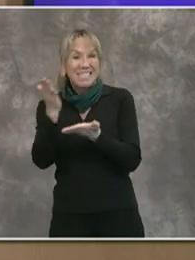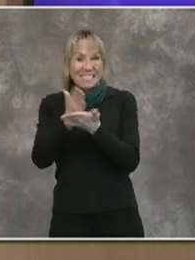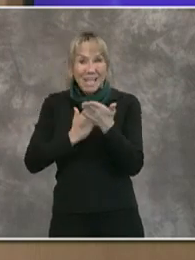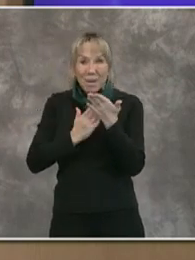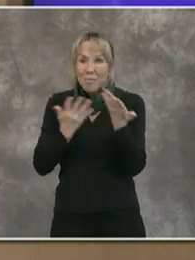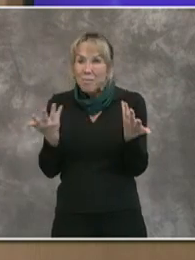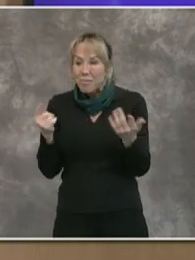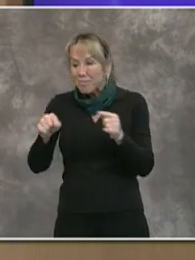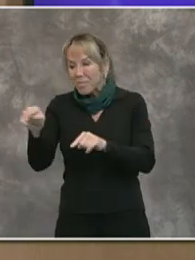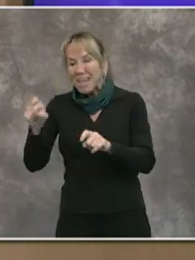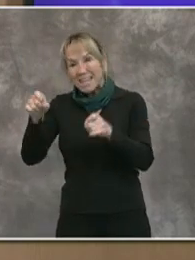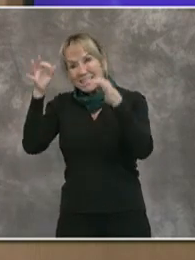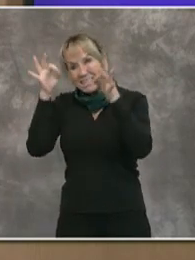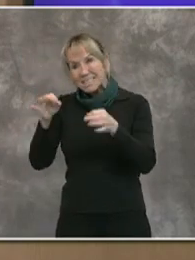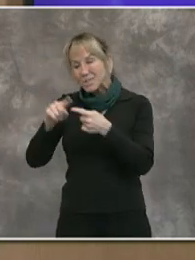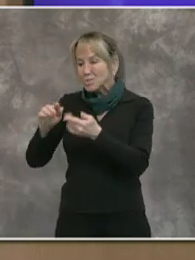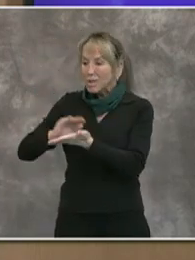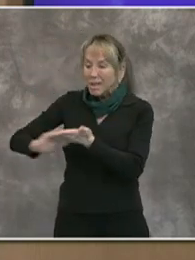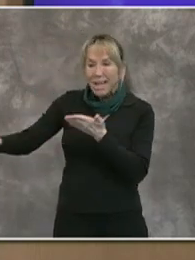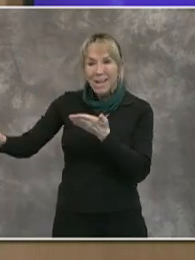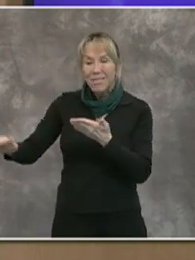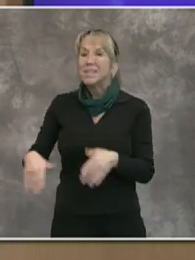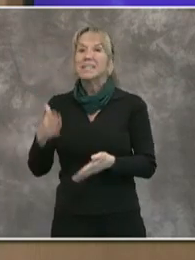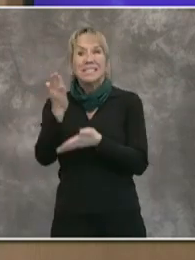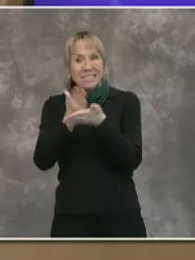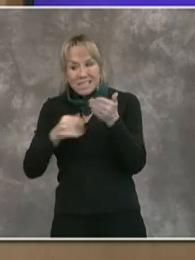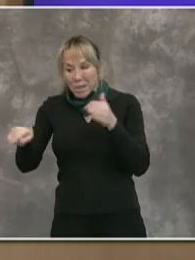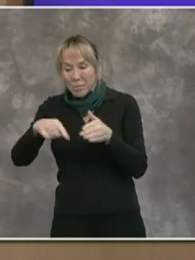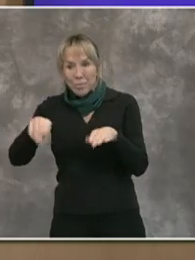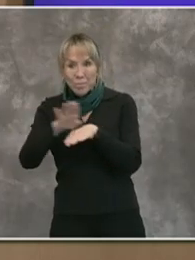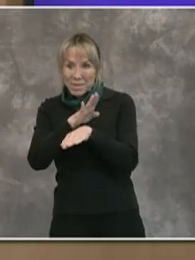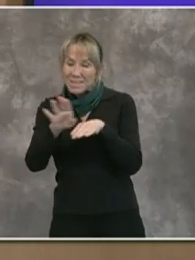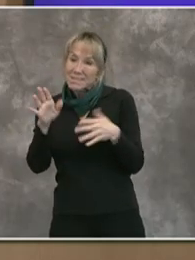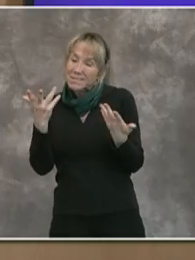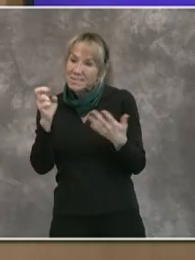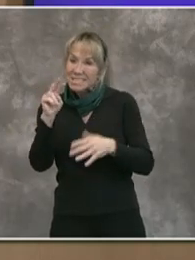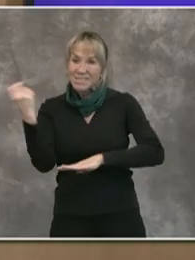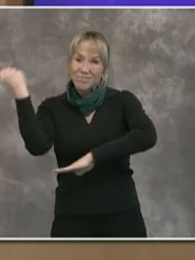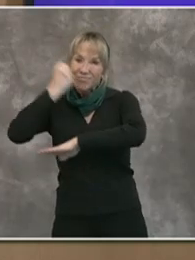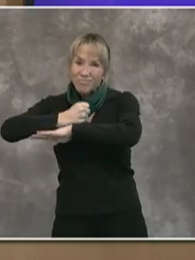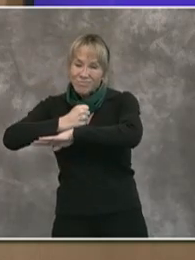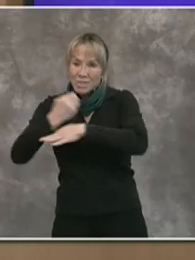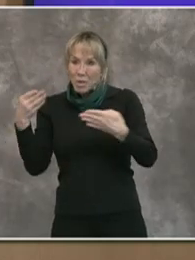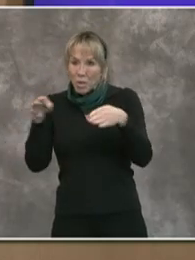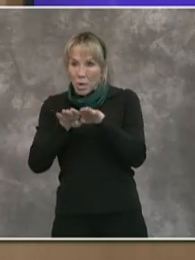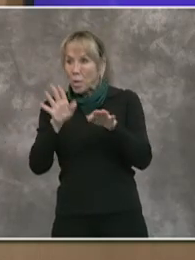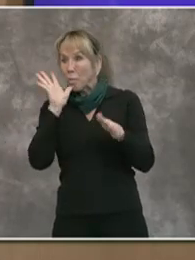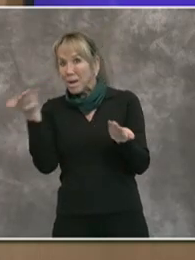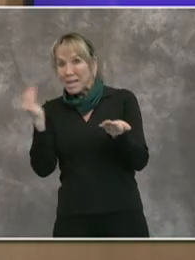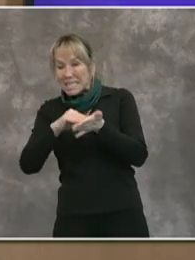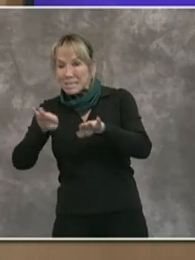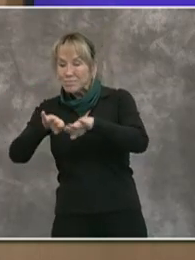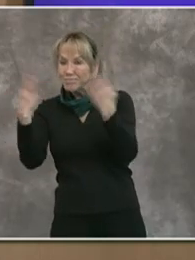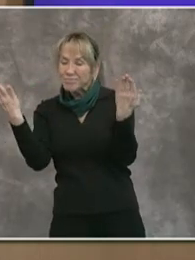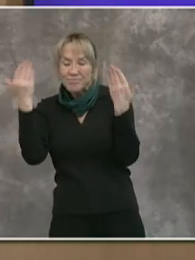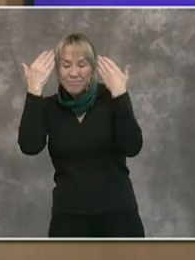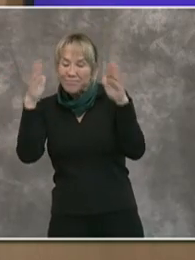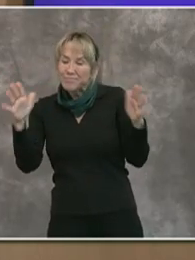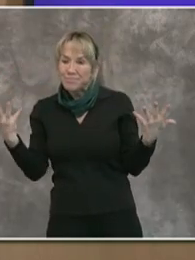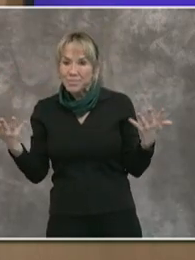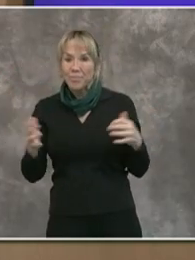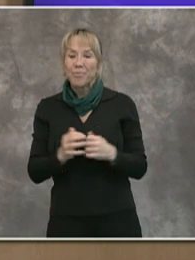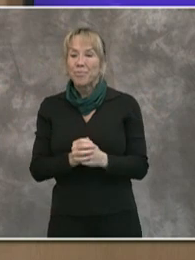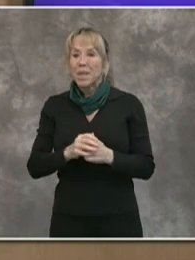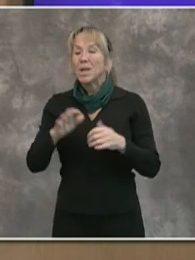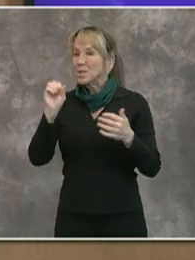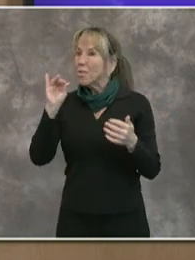workers. Many have had to close their doors and stare down a very difficult prospect of coming back. And we want everyone in San Diego County to know that